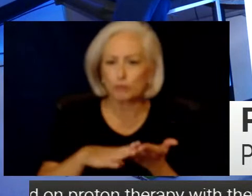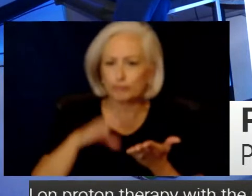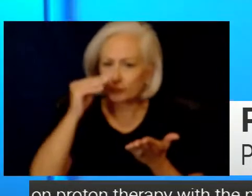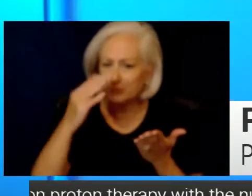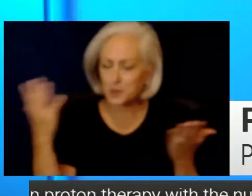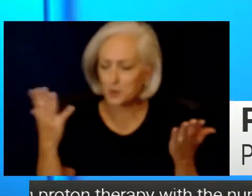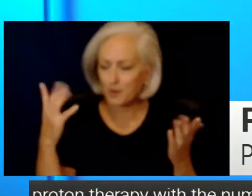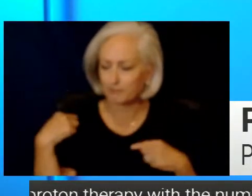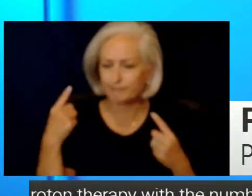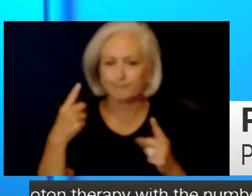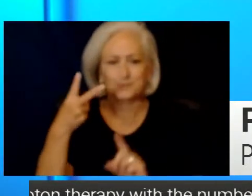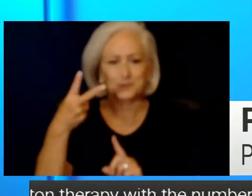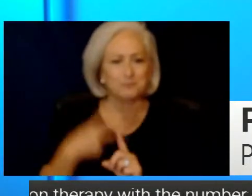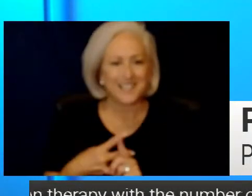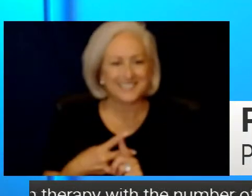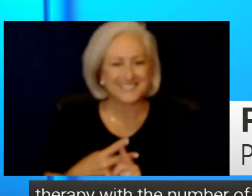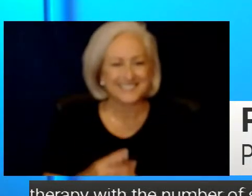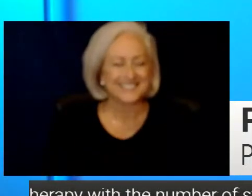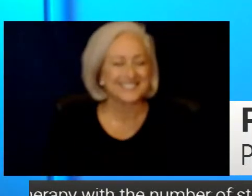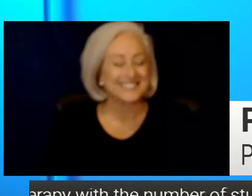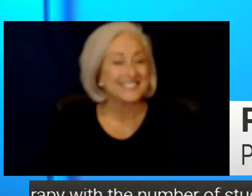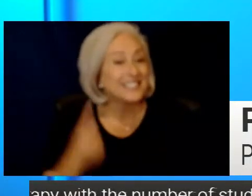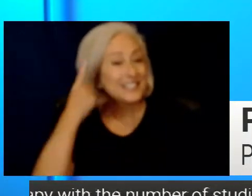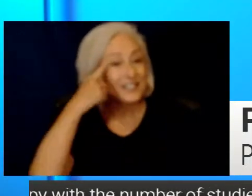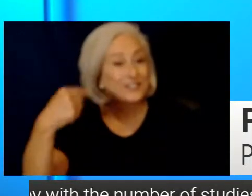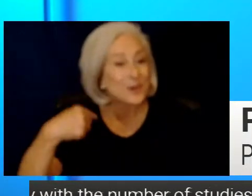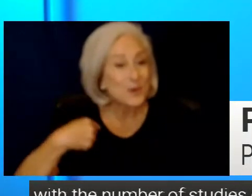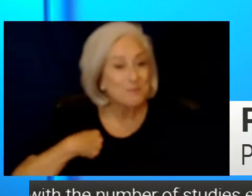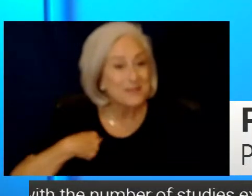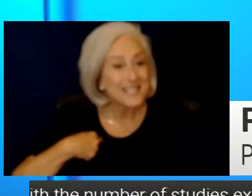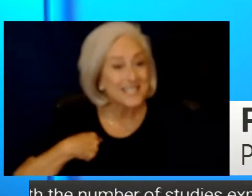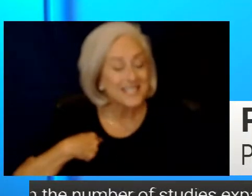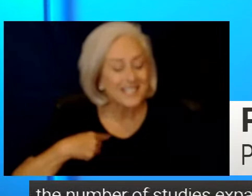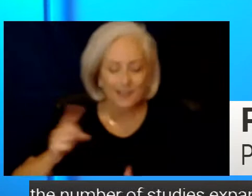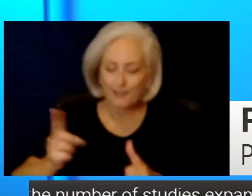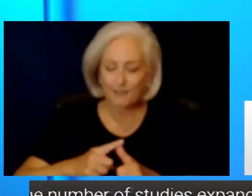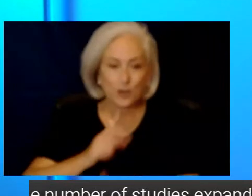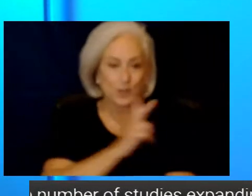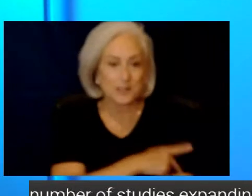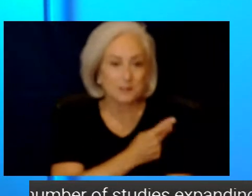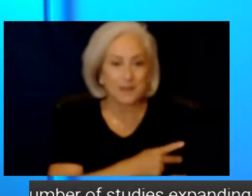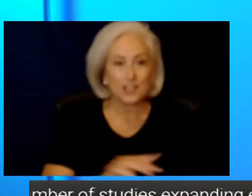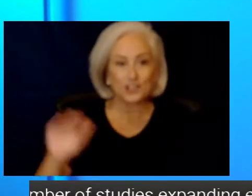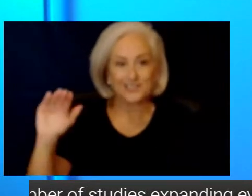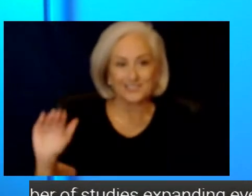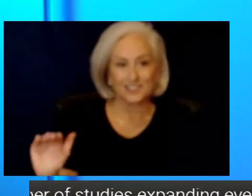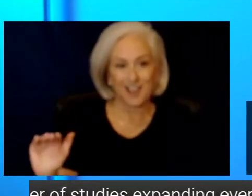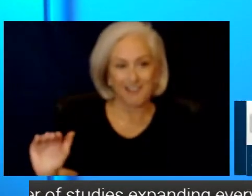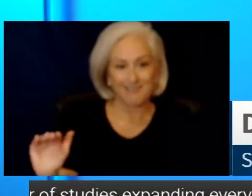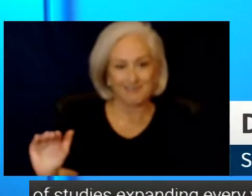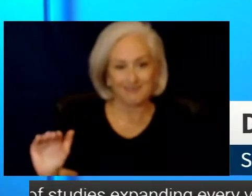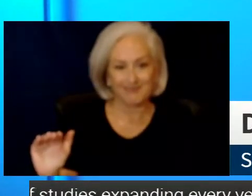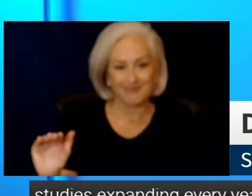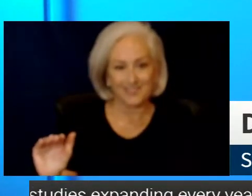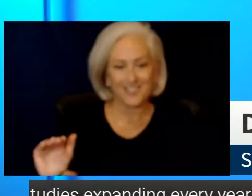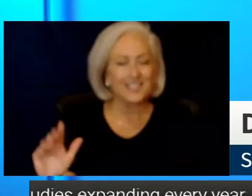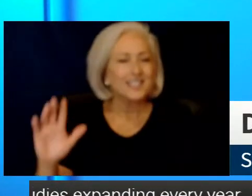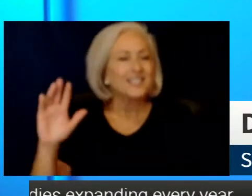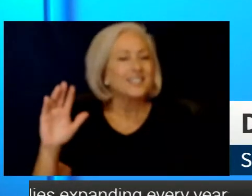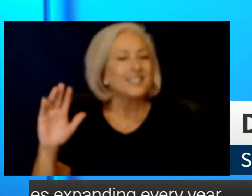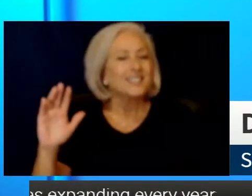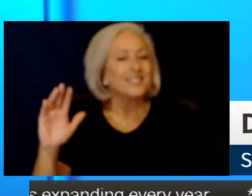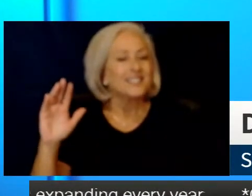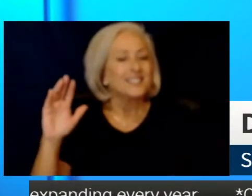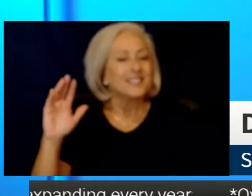know, I think for me, the very first patient was a child. I think you walked into that room and you saw that patient,